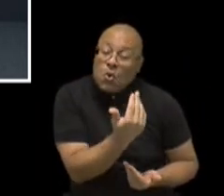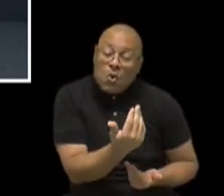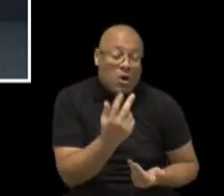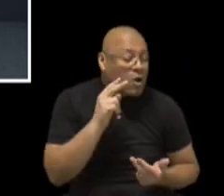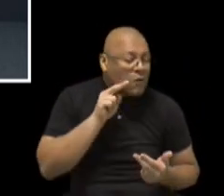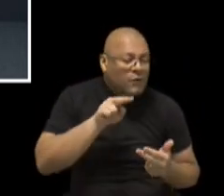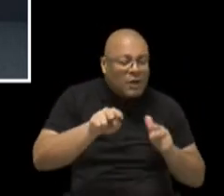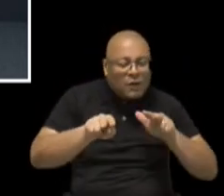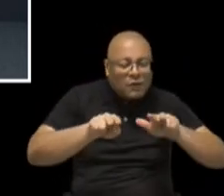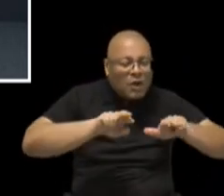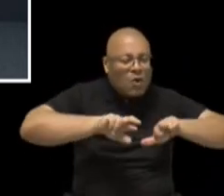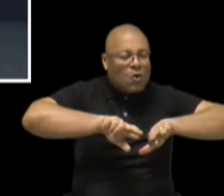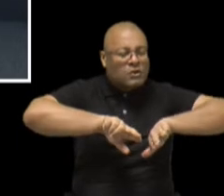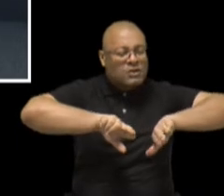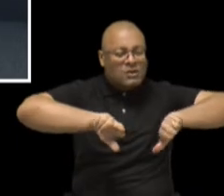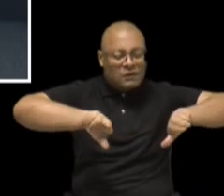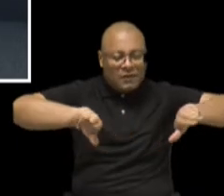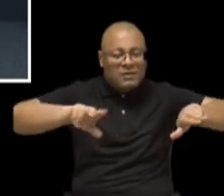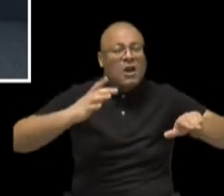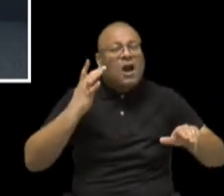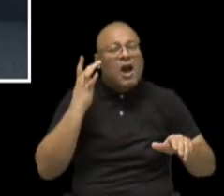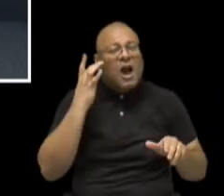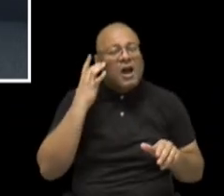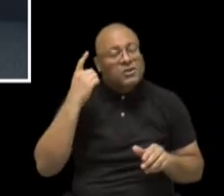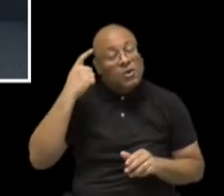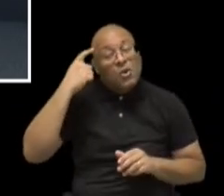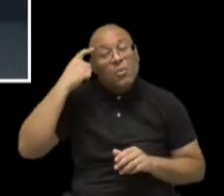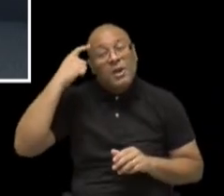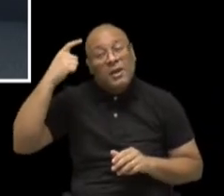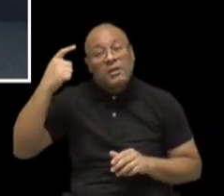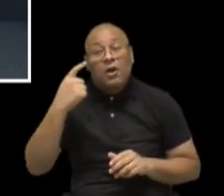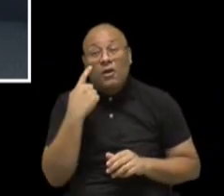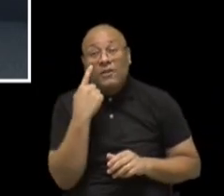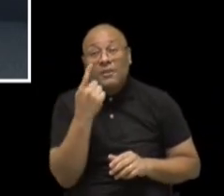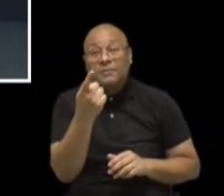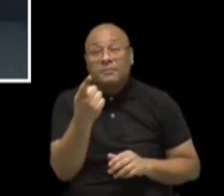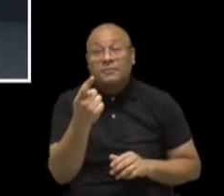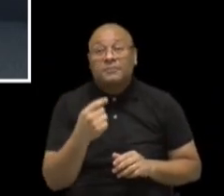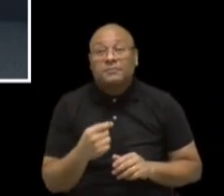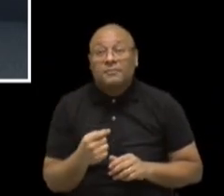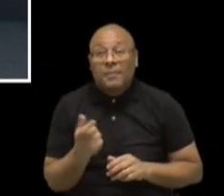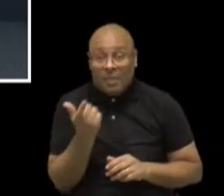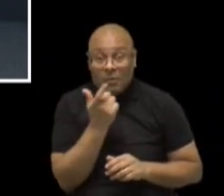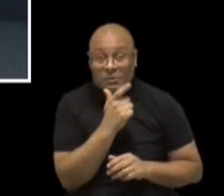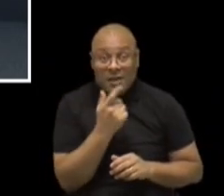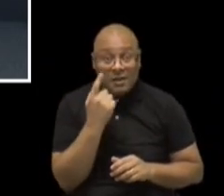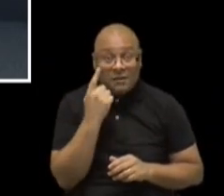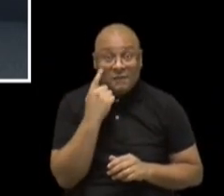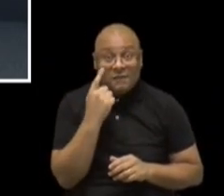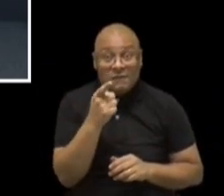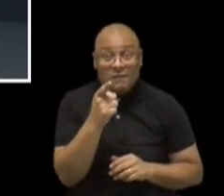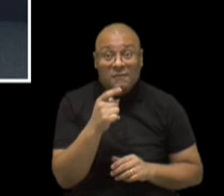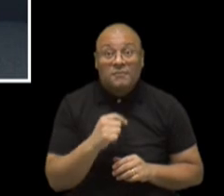incredible things. Actually, I got this, I don't know if you can see it. I got this